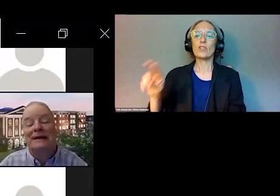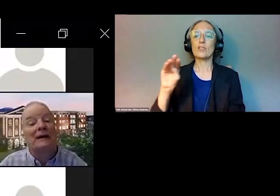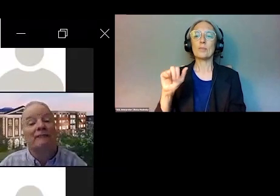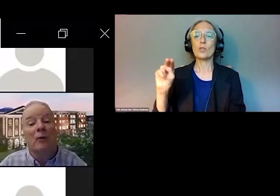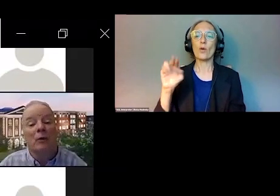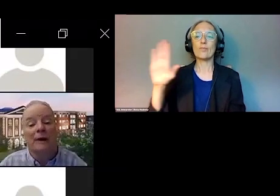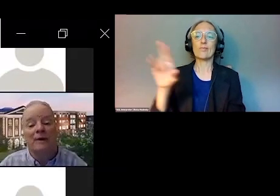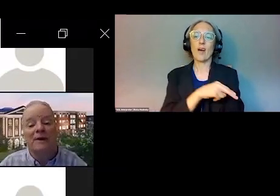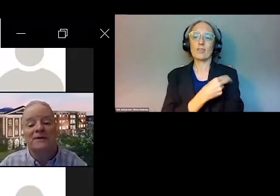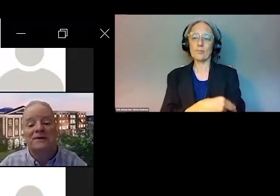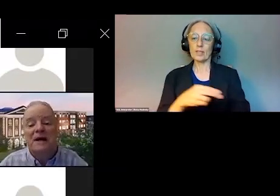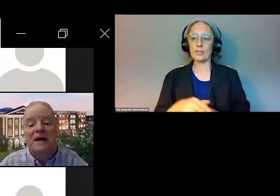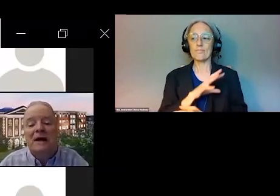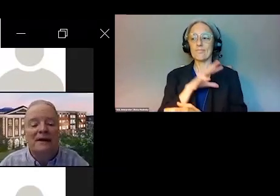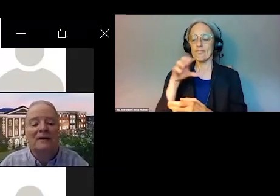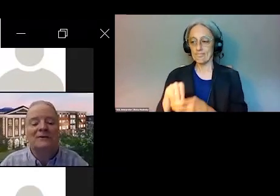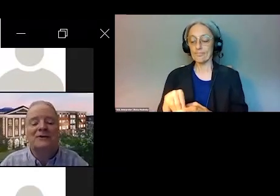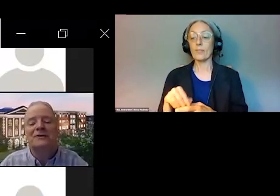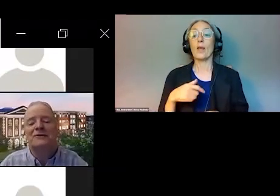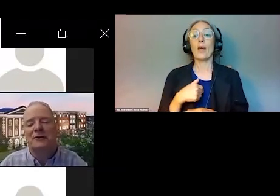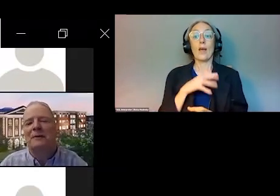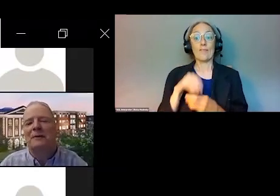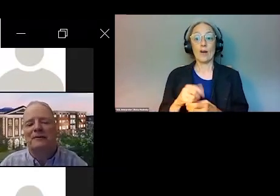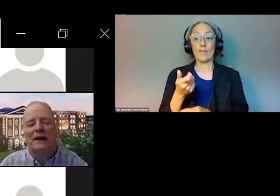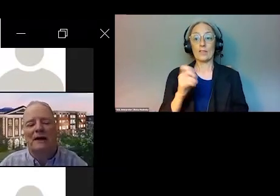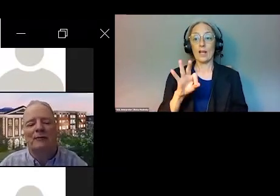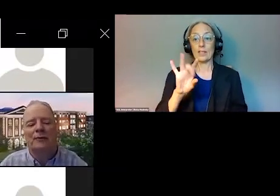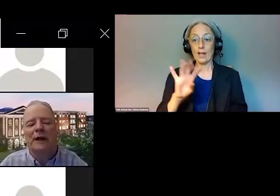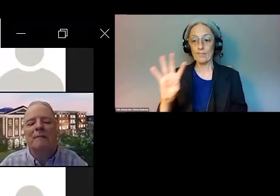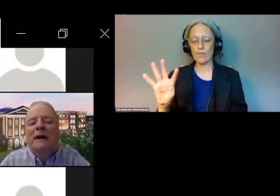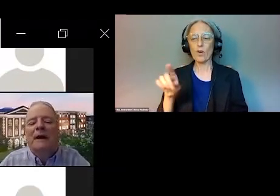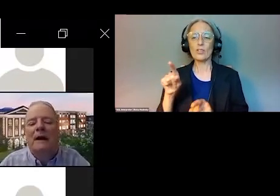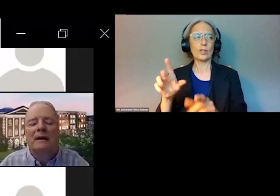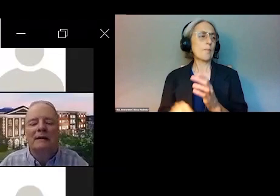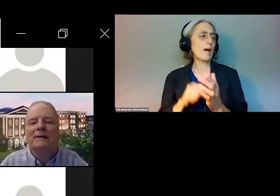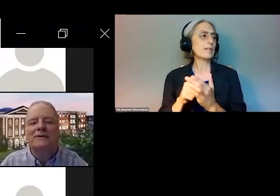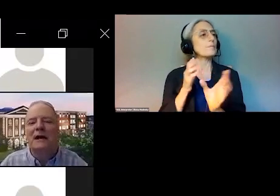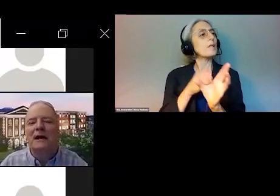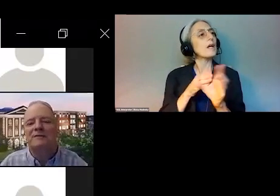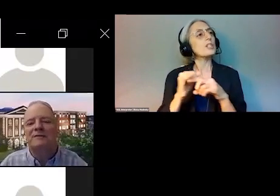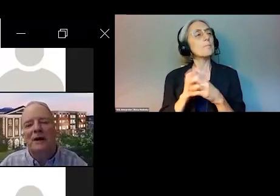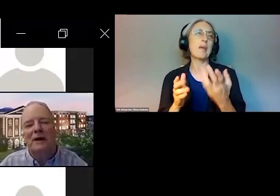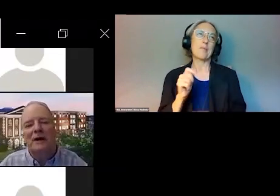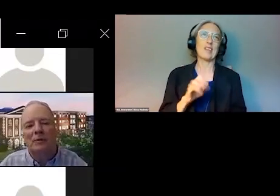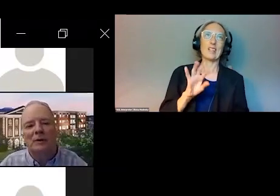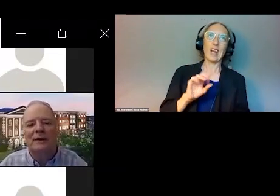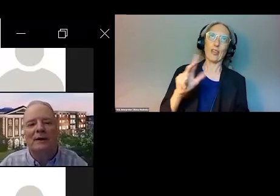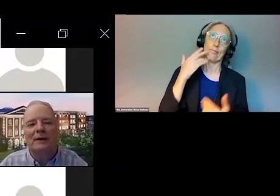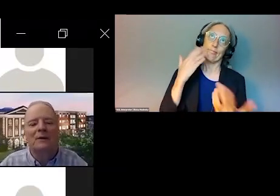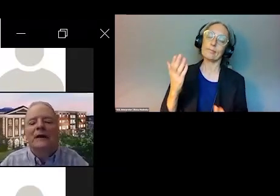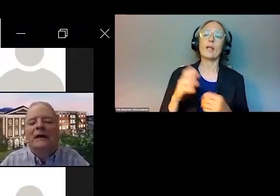began involvement in 1984 when I was a psychology intern, maybe it was 83. And the study was